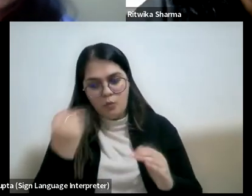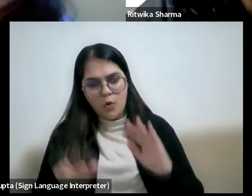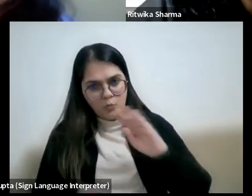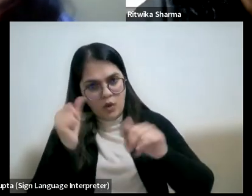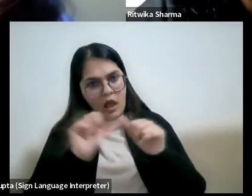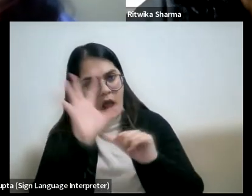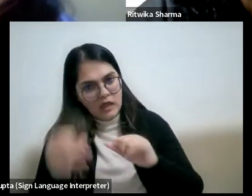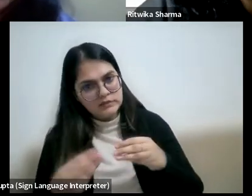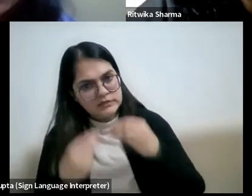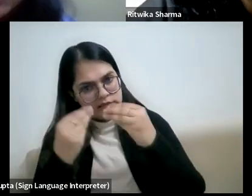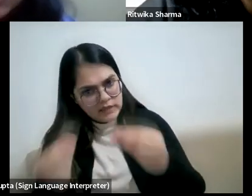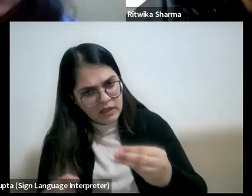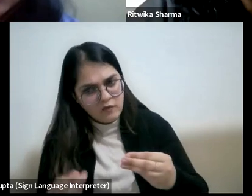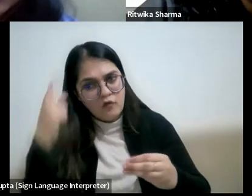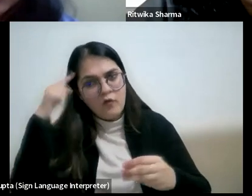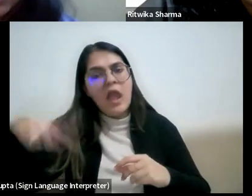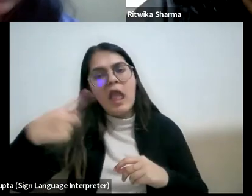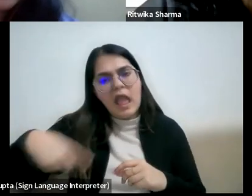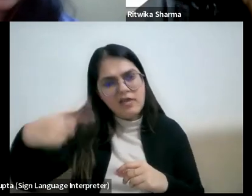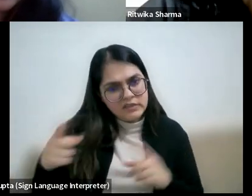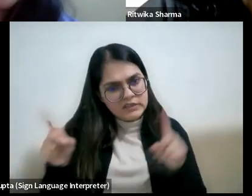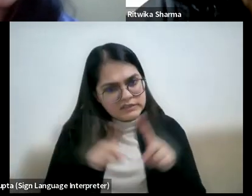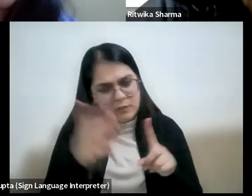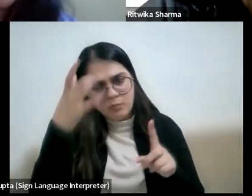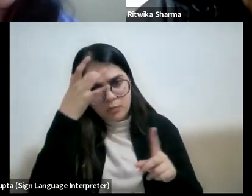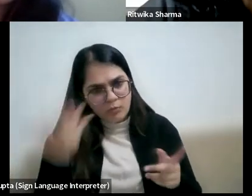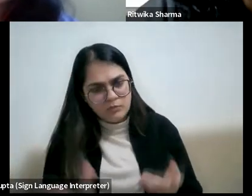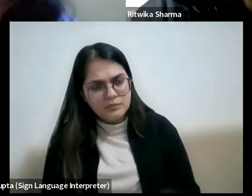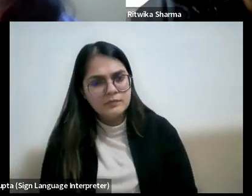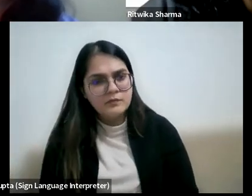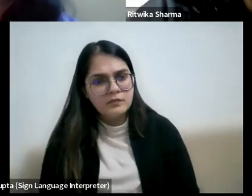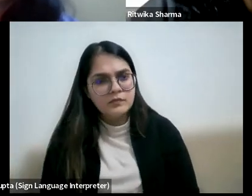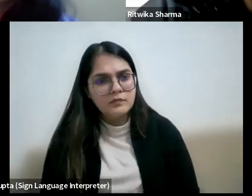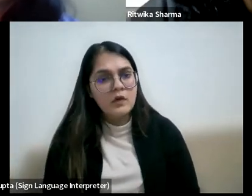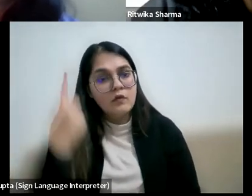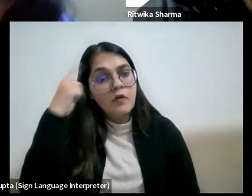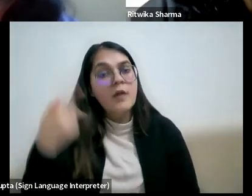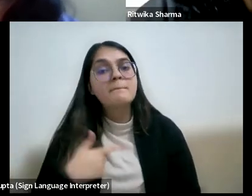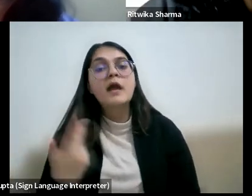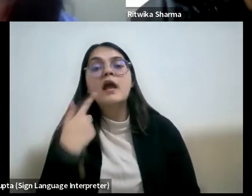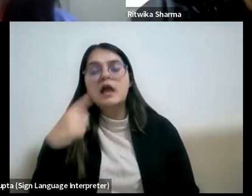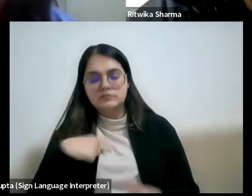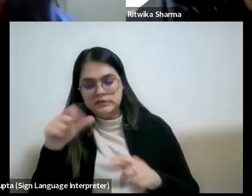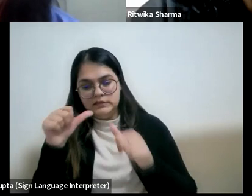of day-to-day issues of going and proving one's citizenship on